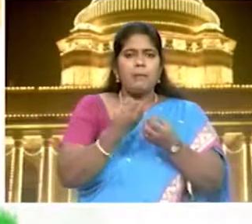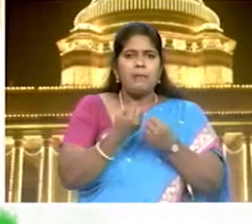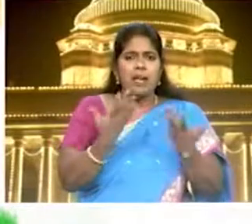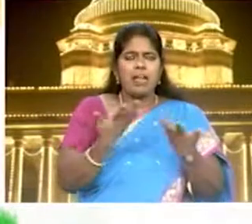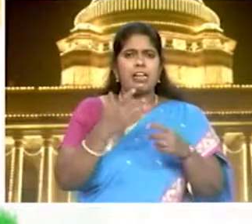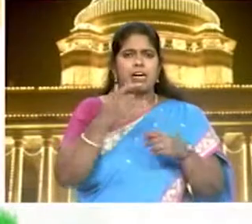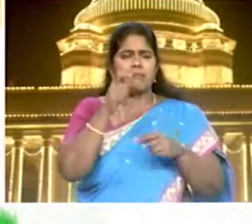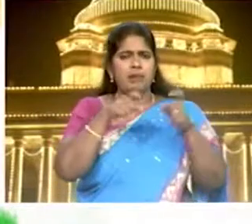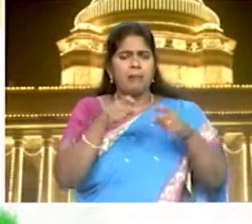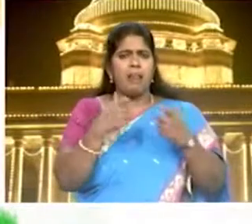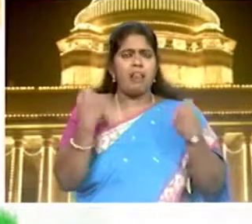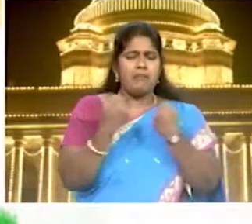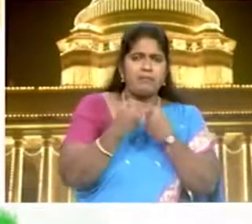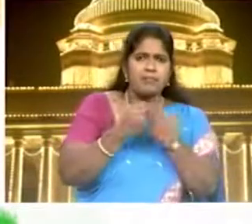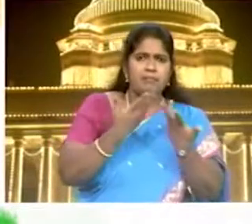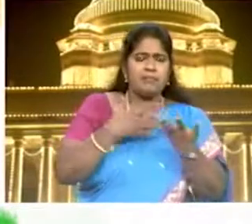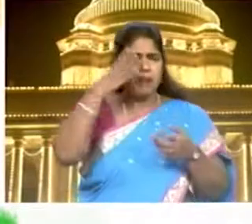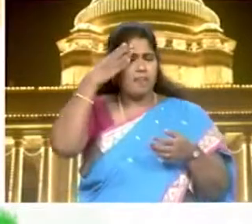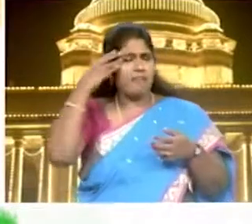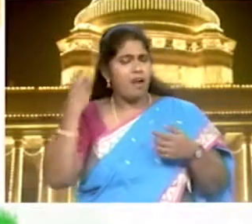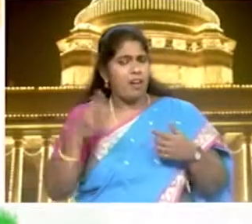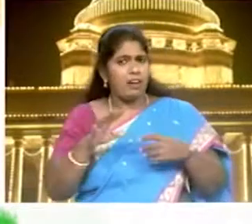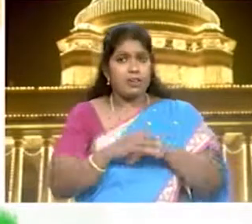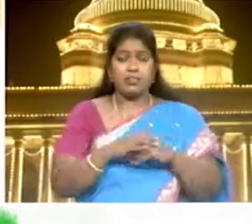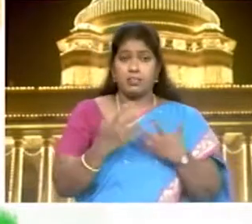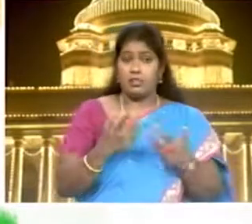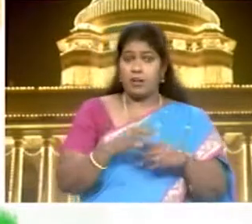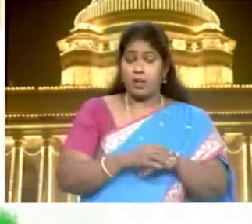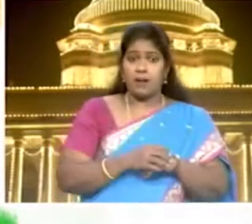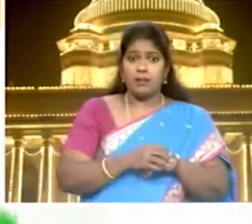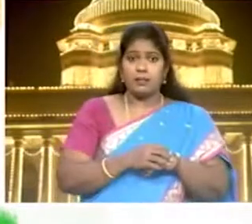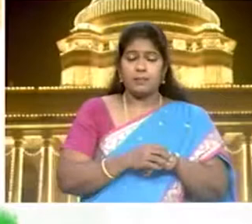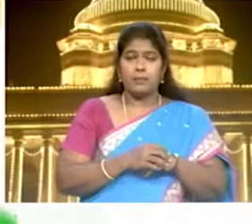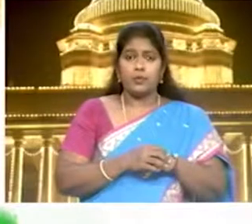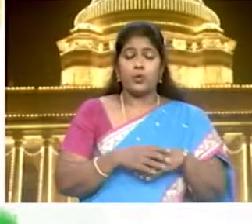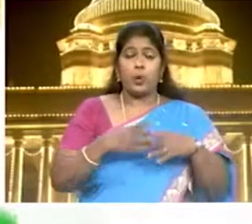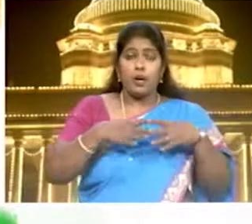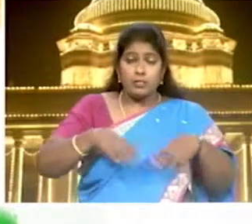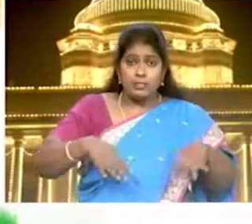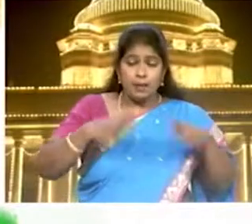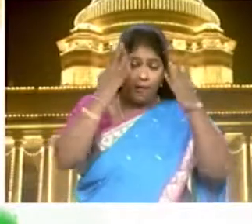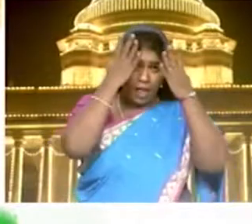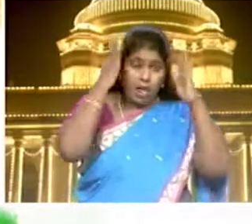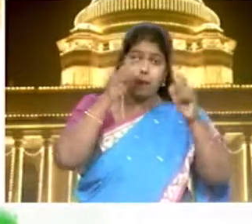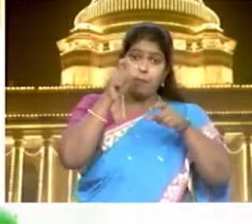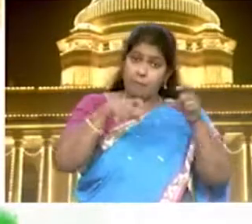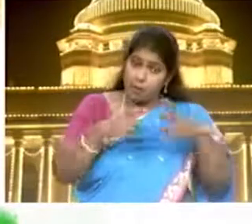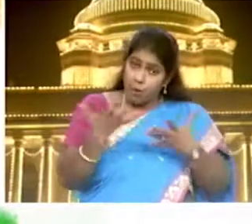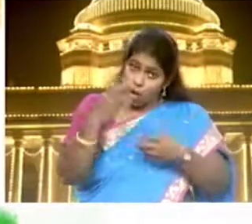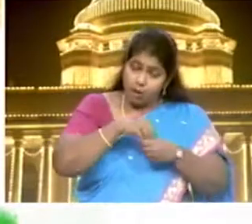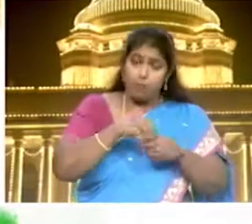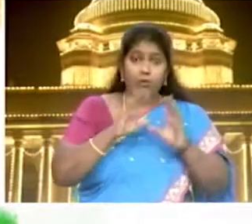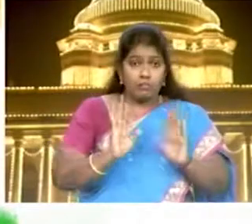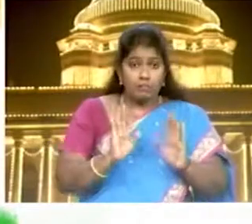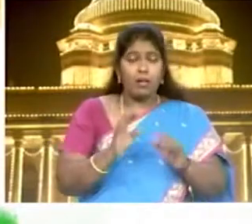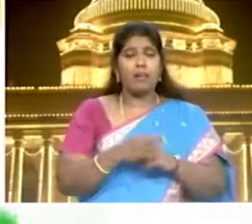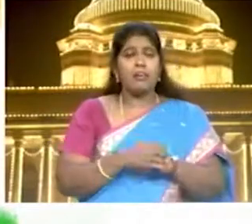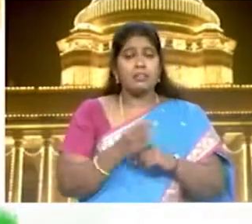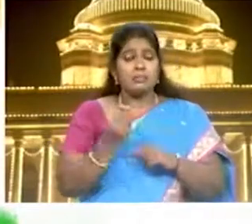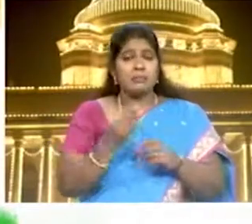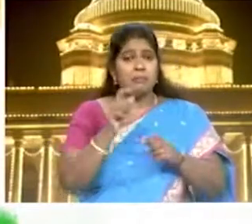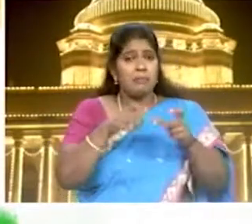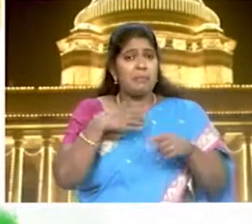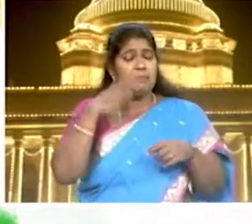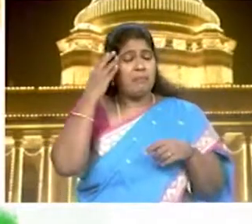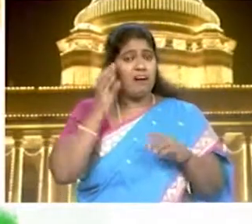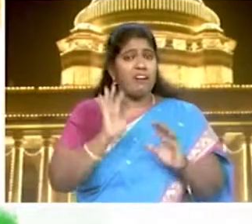heroes and their struggles, especially among the peasants and tribal population. The government's decision last